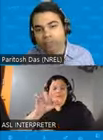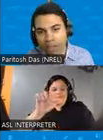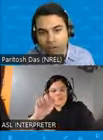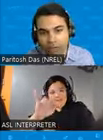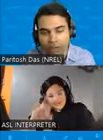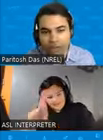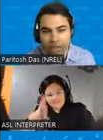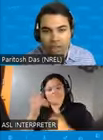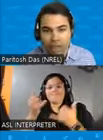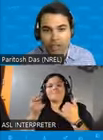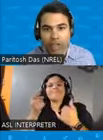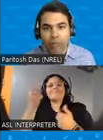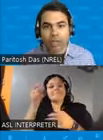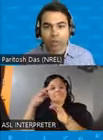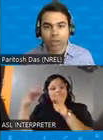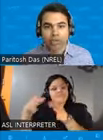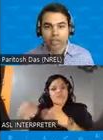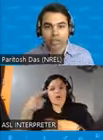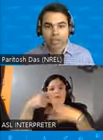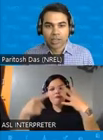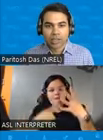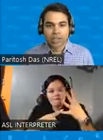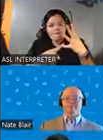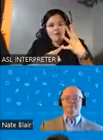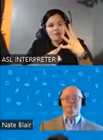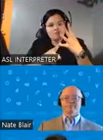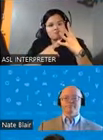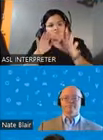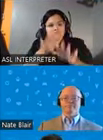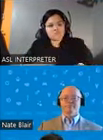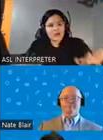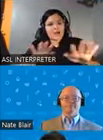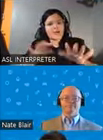initial scenario definitions in the PR100 study. Thank you so much.